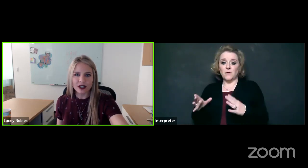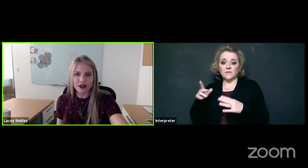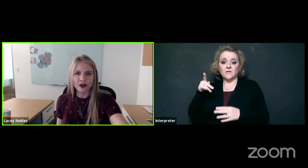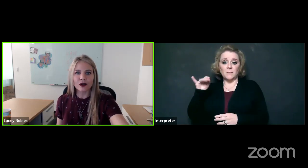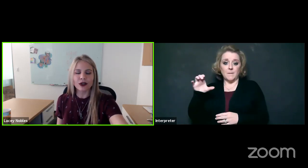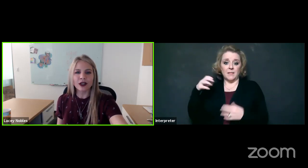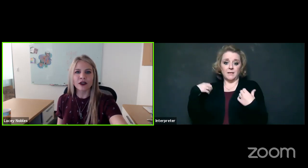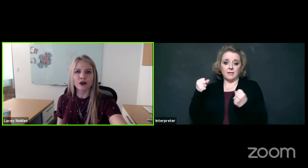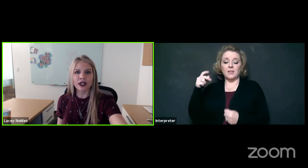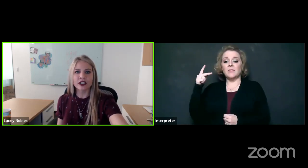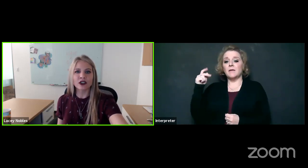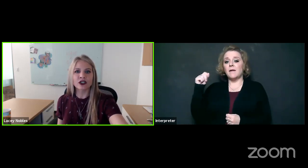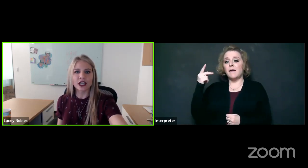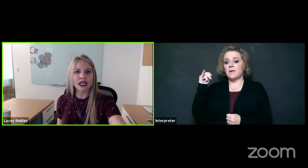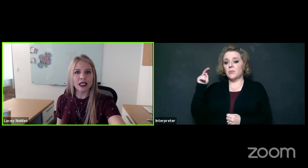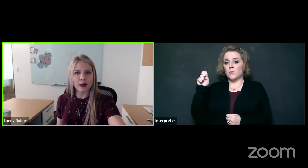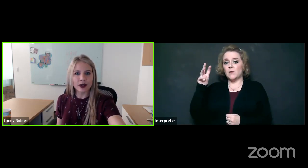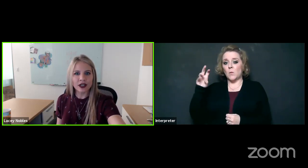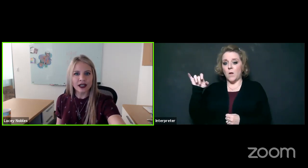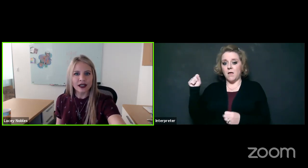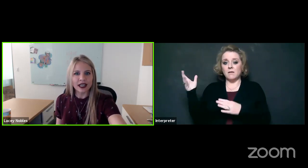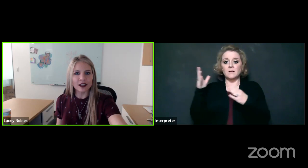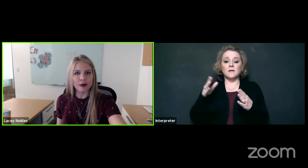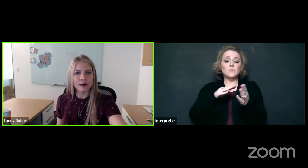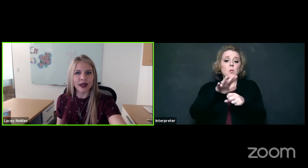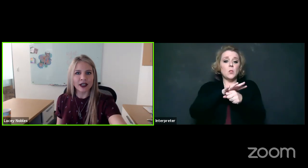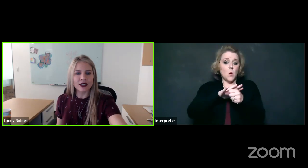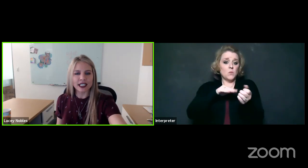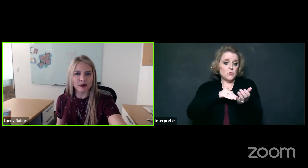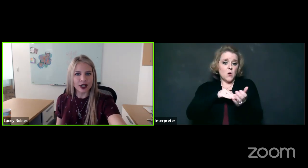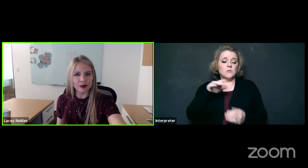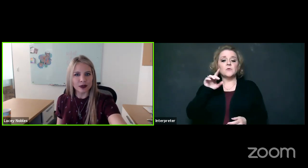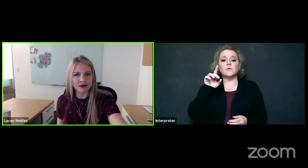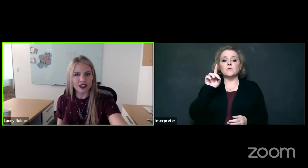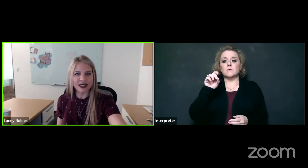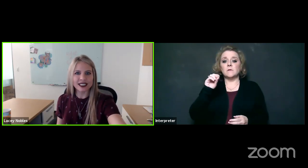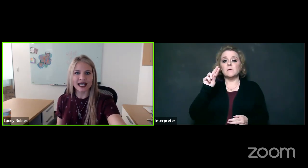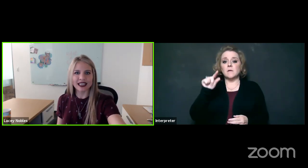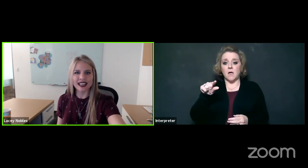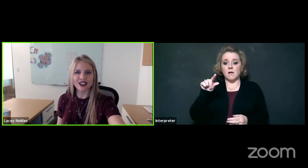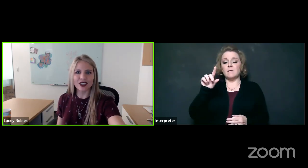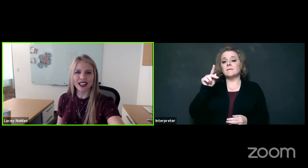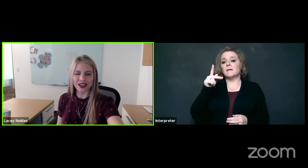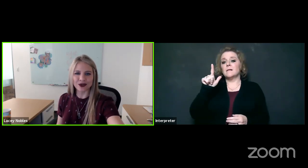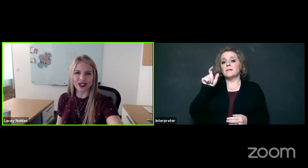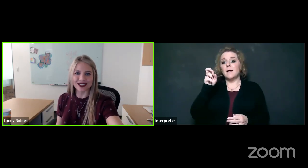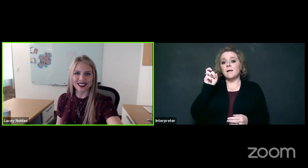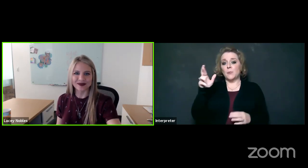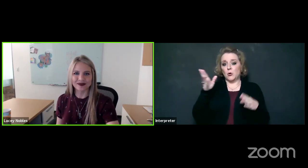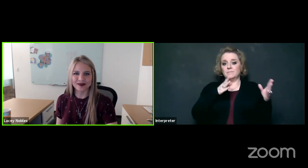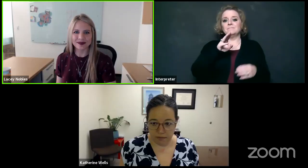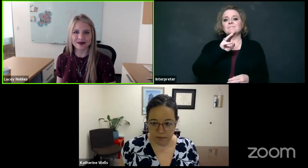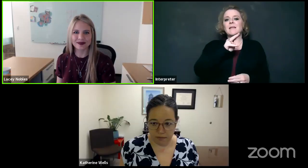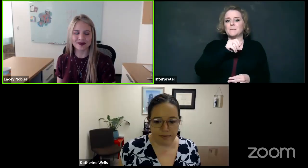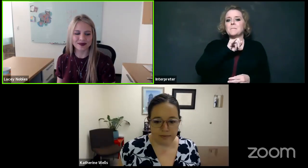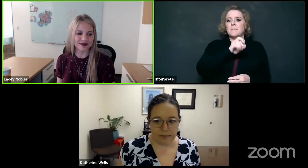Wells, Local Health Authority, Dr. Doug Klepper, and Lubbock Mayor Dan Pope. So let's kick things off with Katherine Wells.